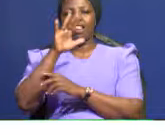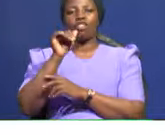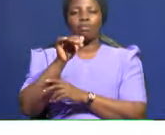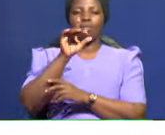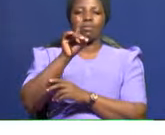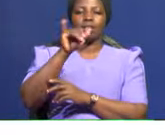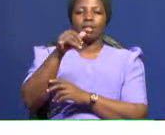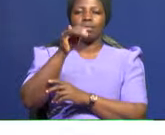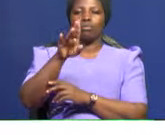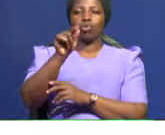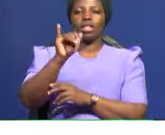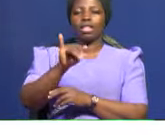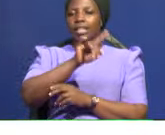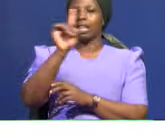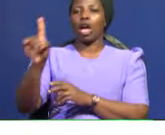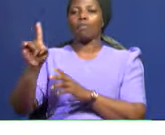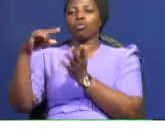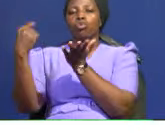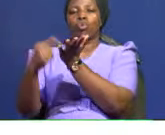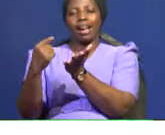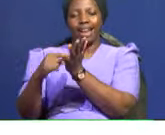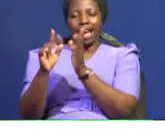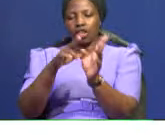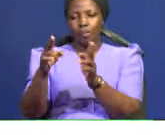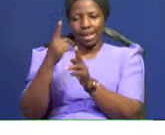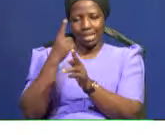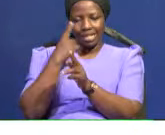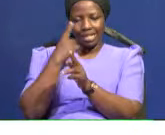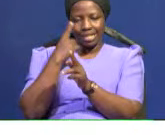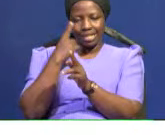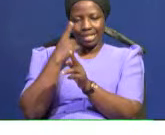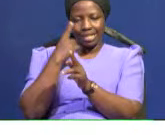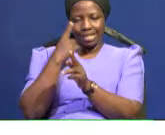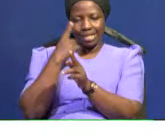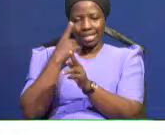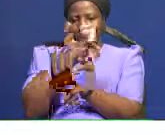I normally see him that he's a minister. He came and